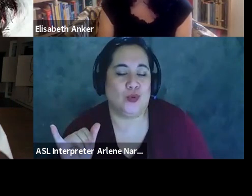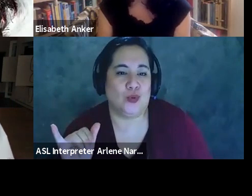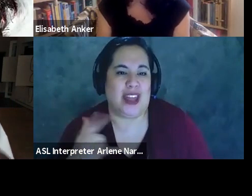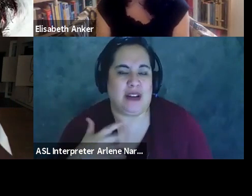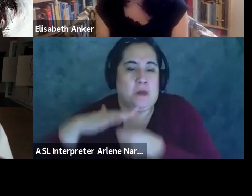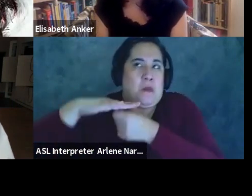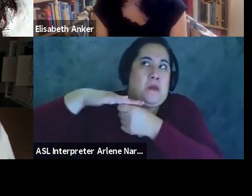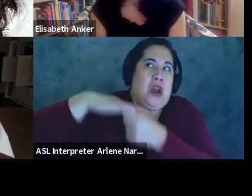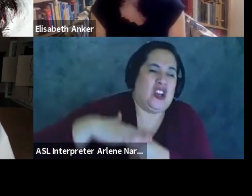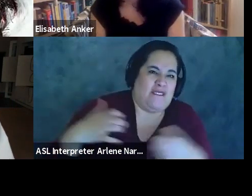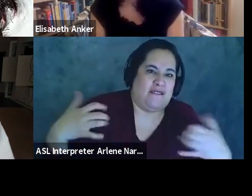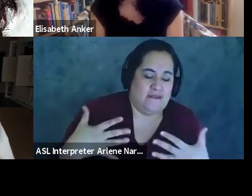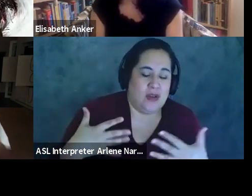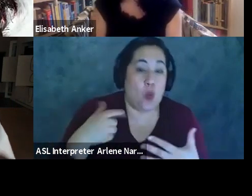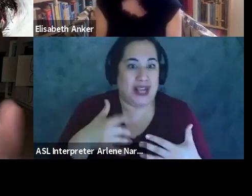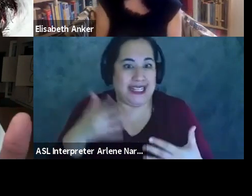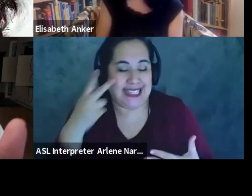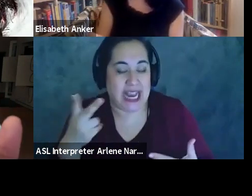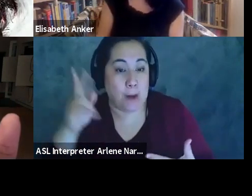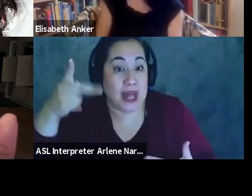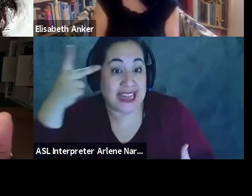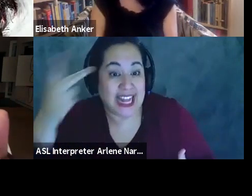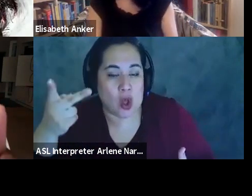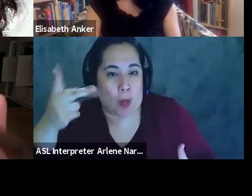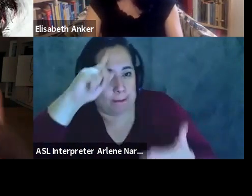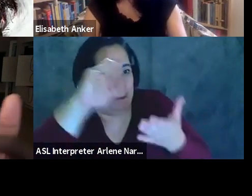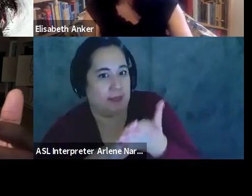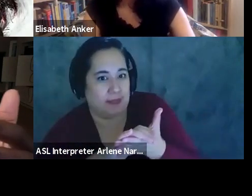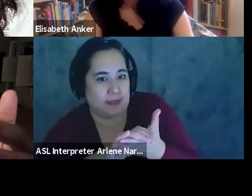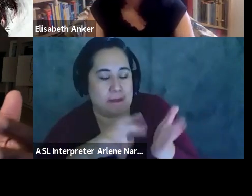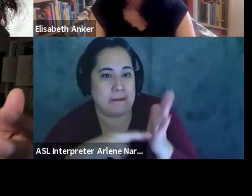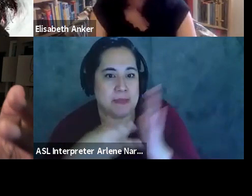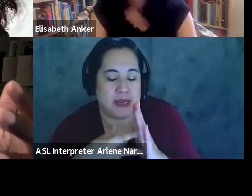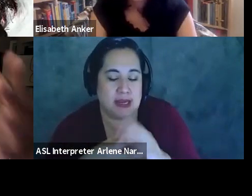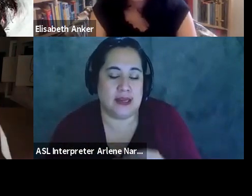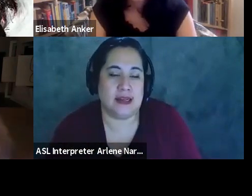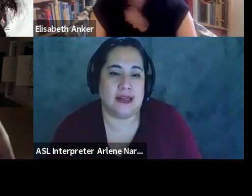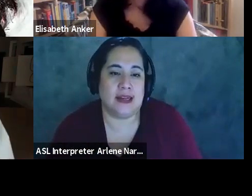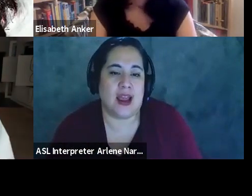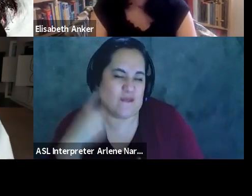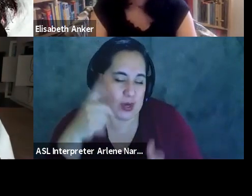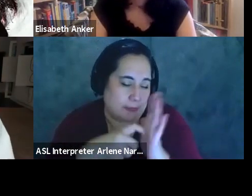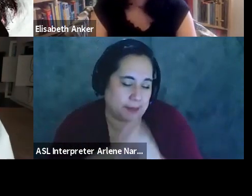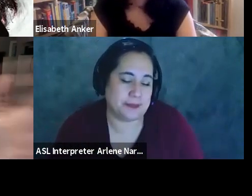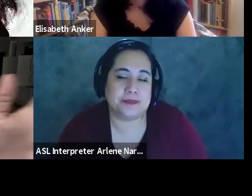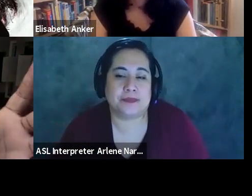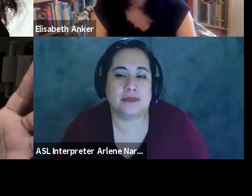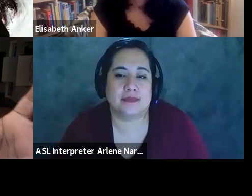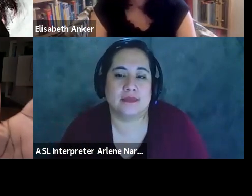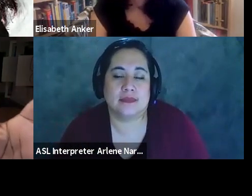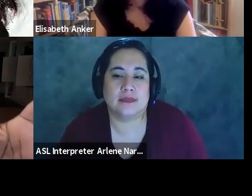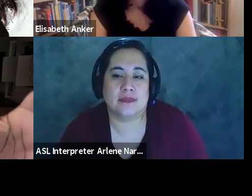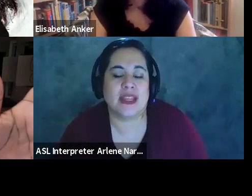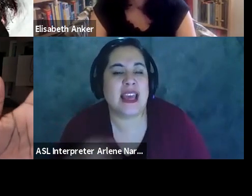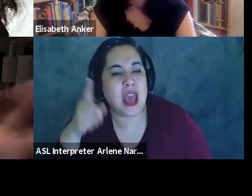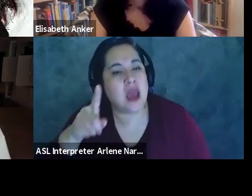So what we are seeing is a kind of political theology, which, for instance, holds